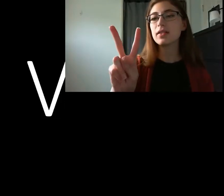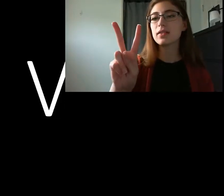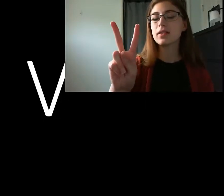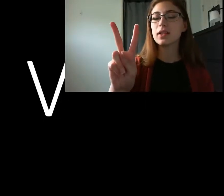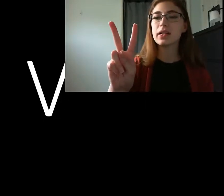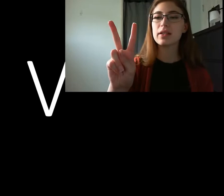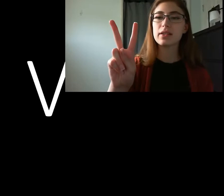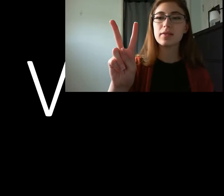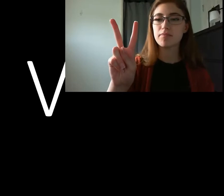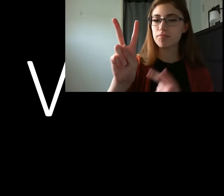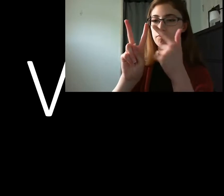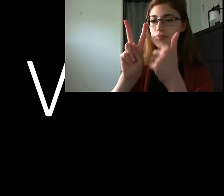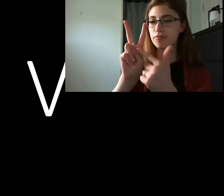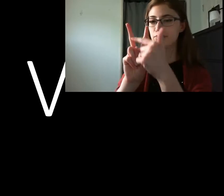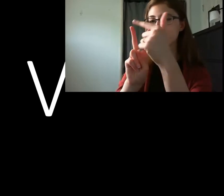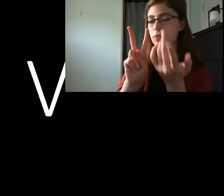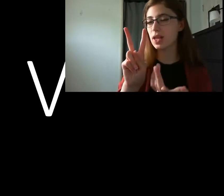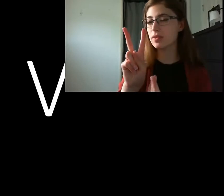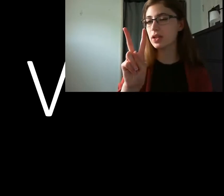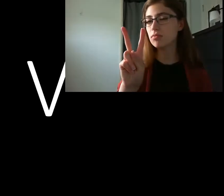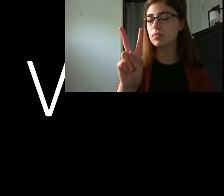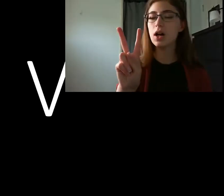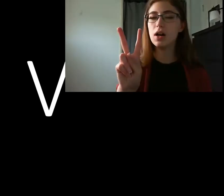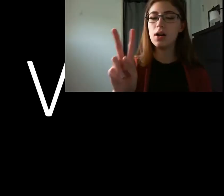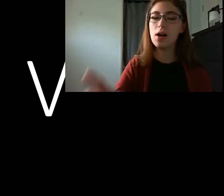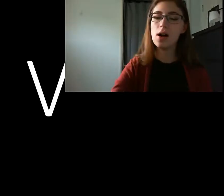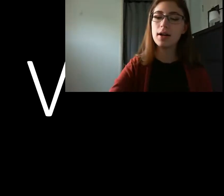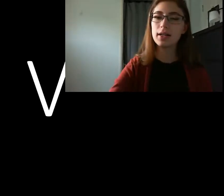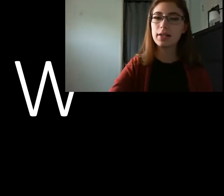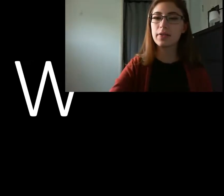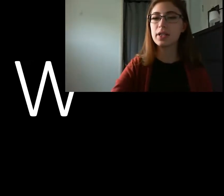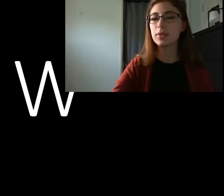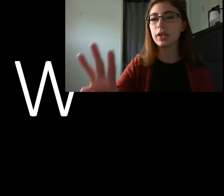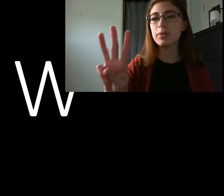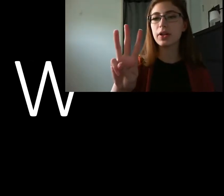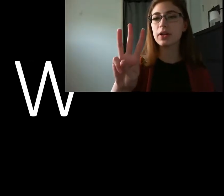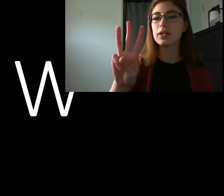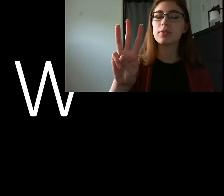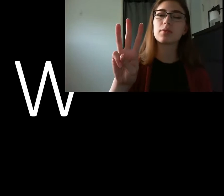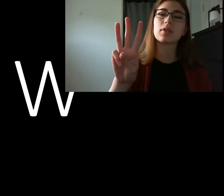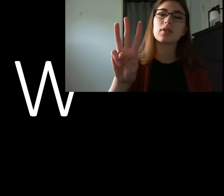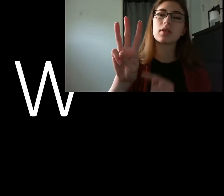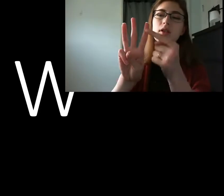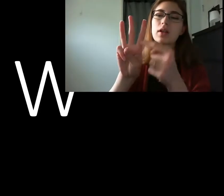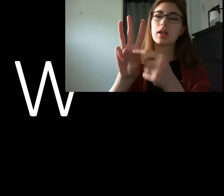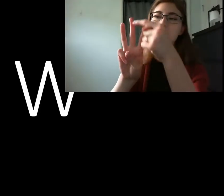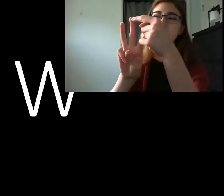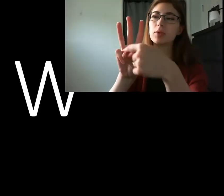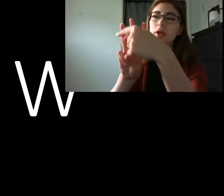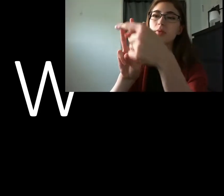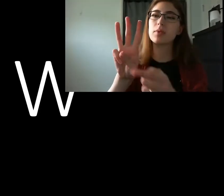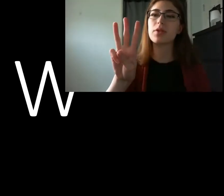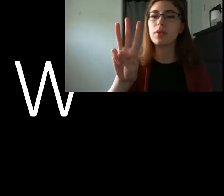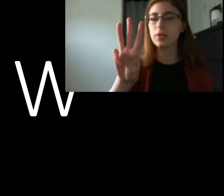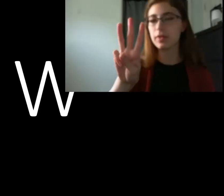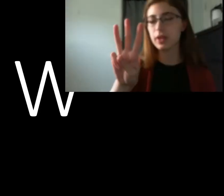V is letter V. For W, you're going to do a